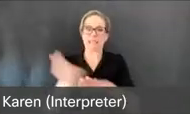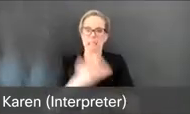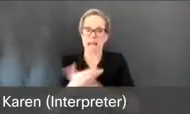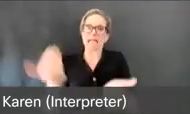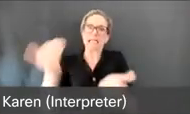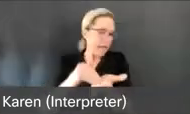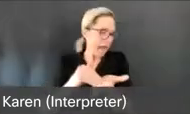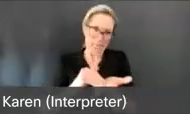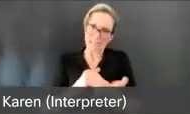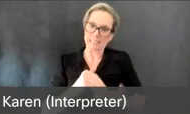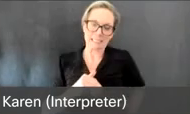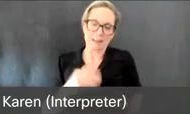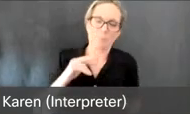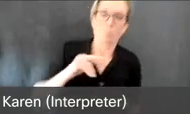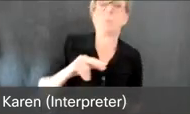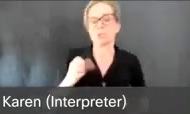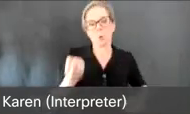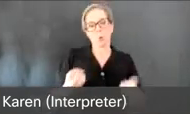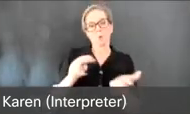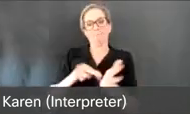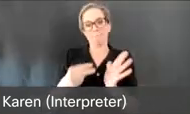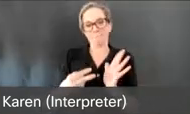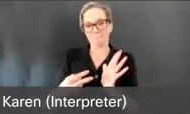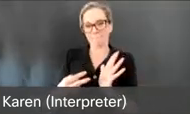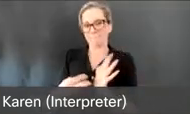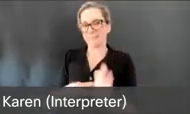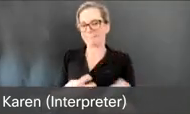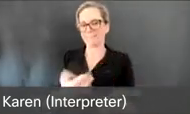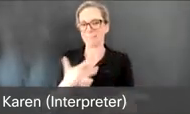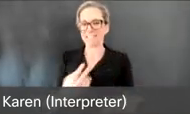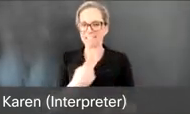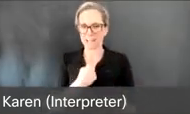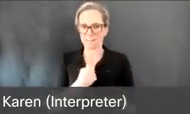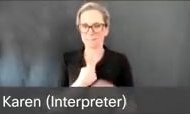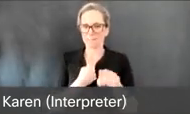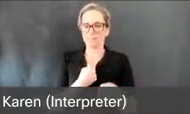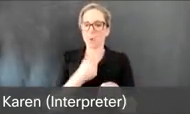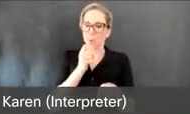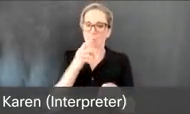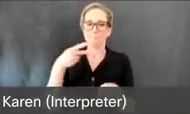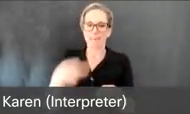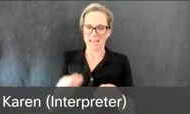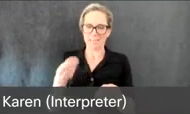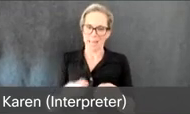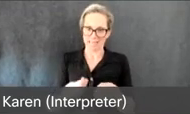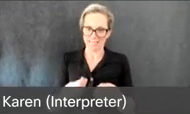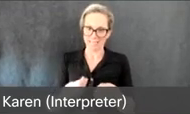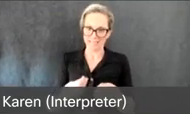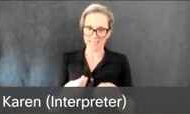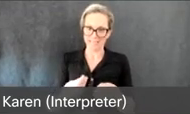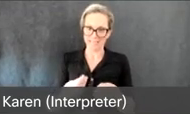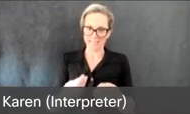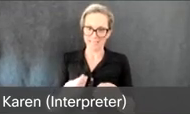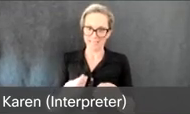work. And so that's where we get involved, which is who's going to pay to remedy the